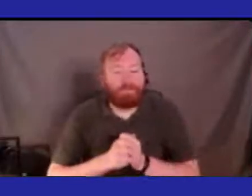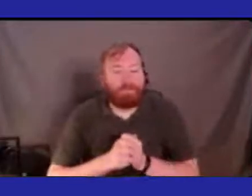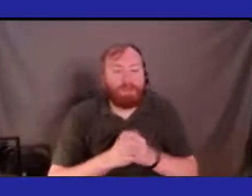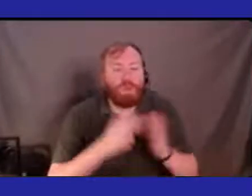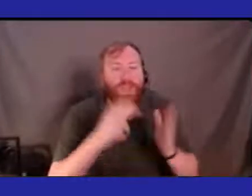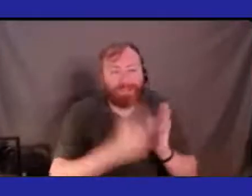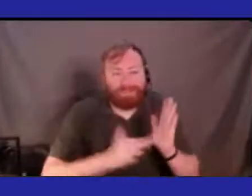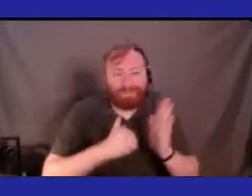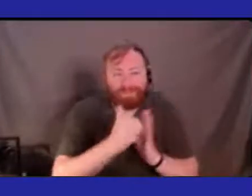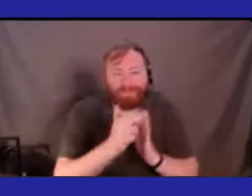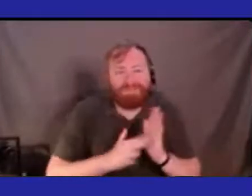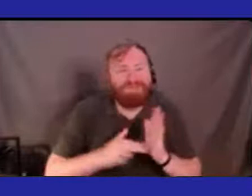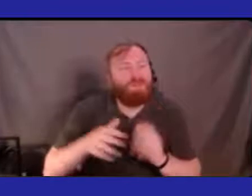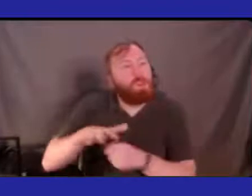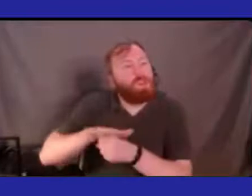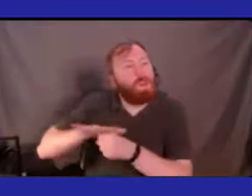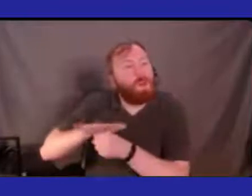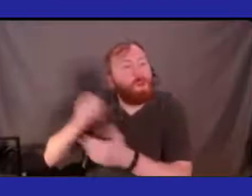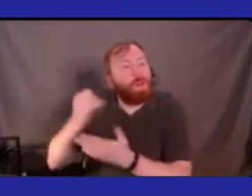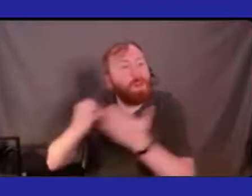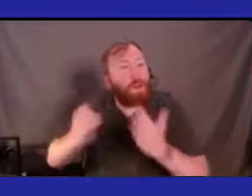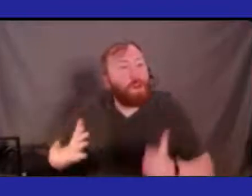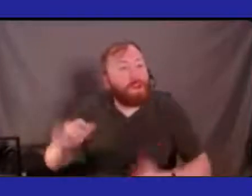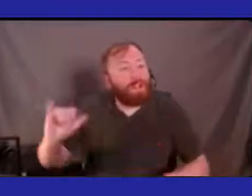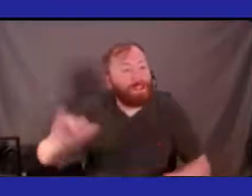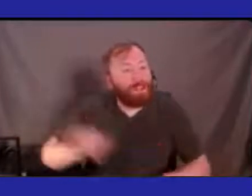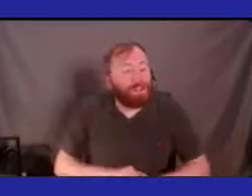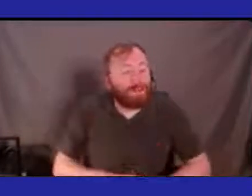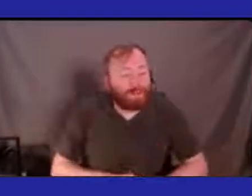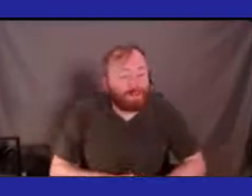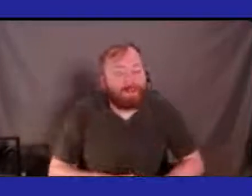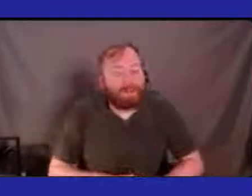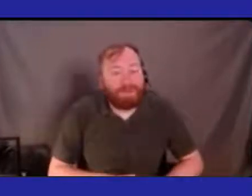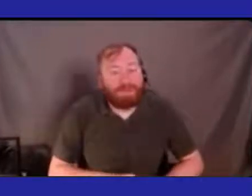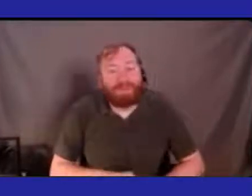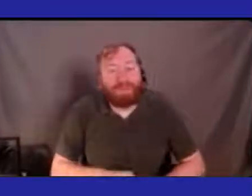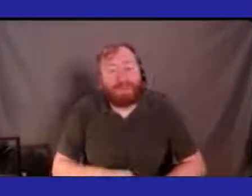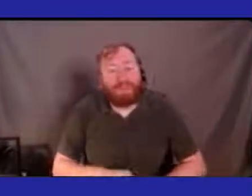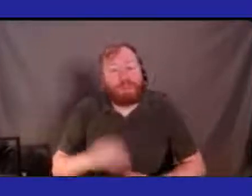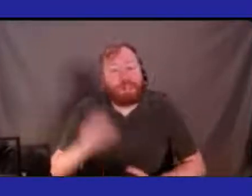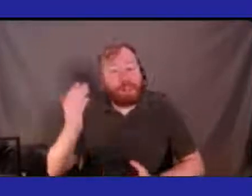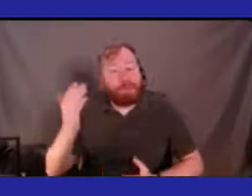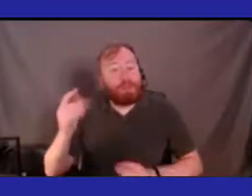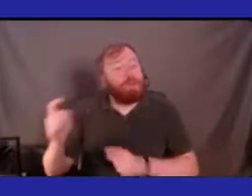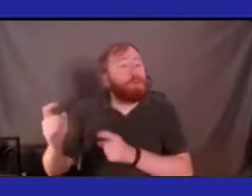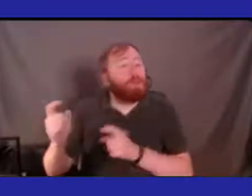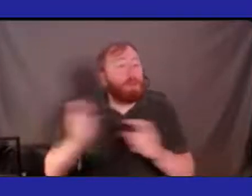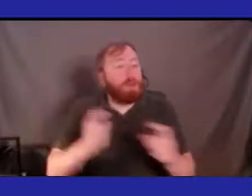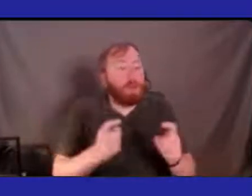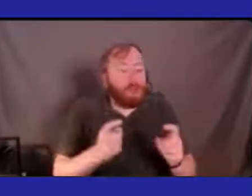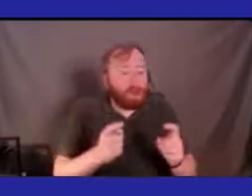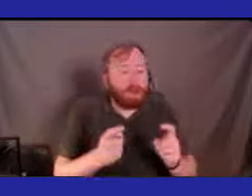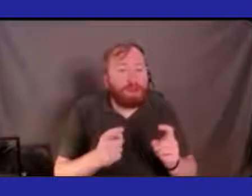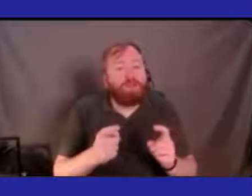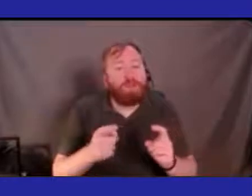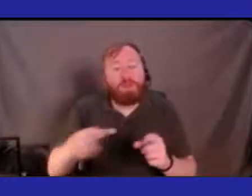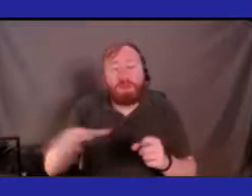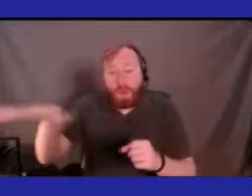artists. The mural was donated to Cumberland by the local artists. Cumberland staff also took